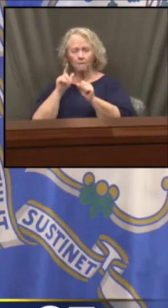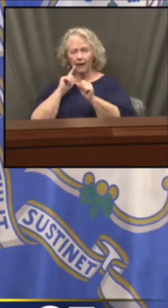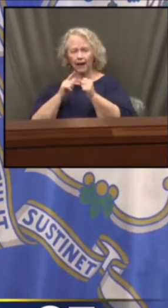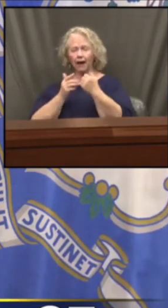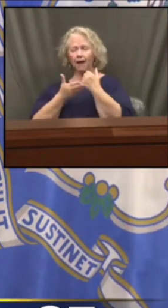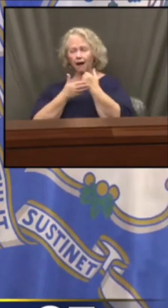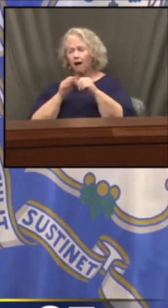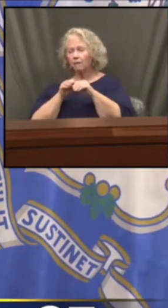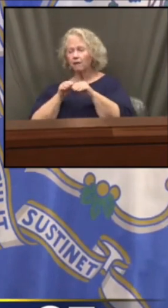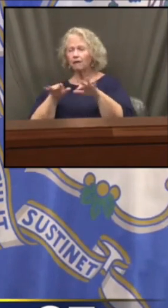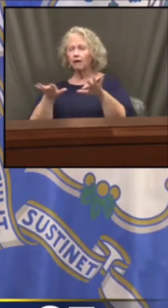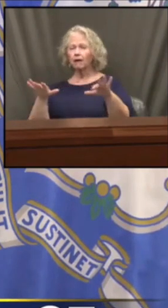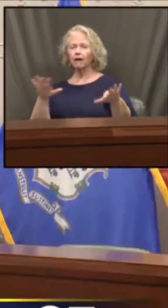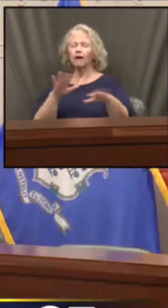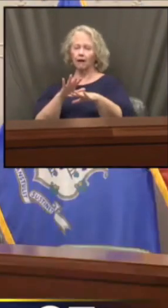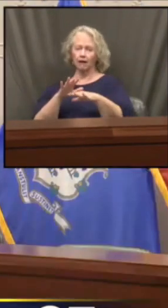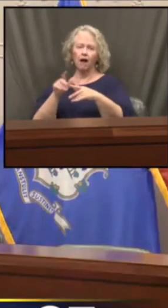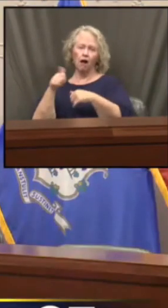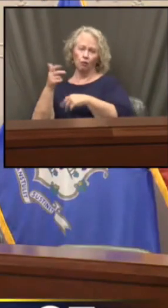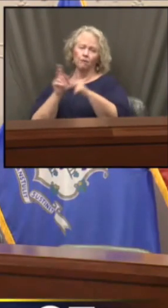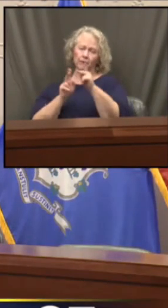difference.